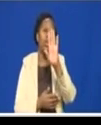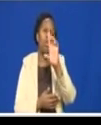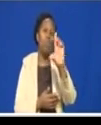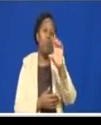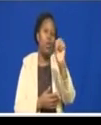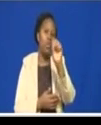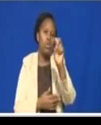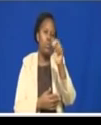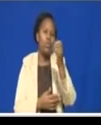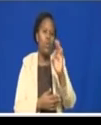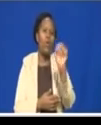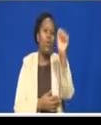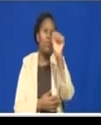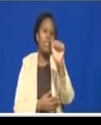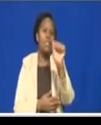savannah.